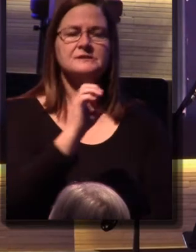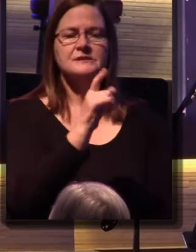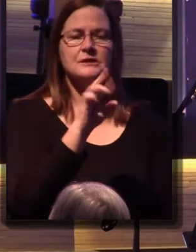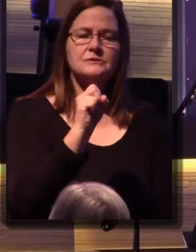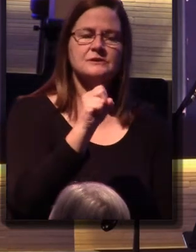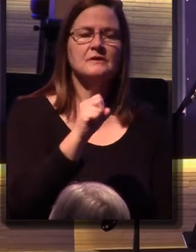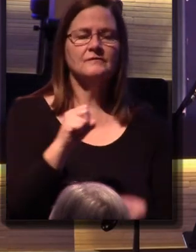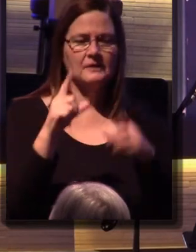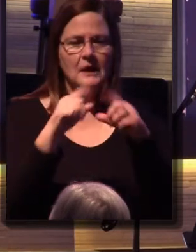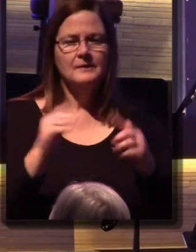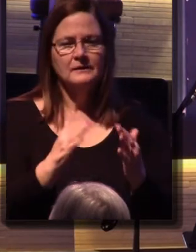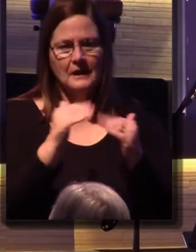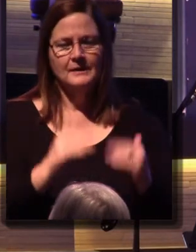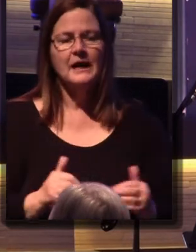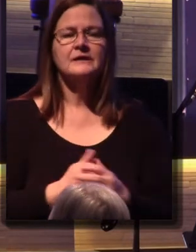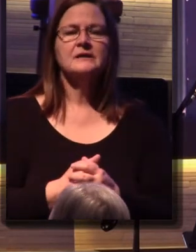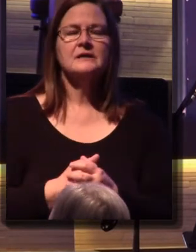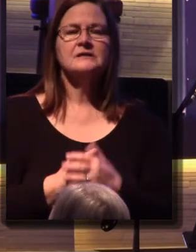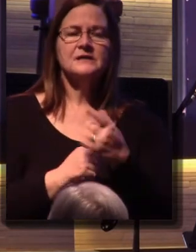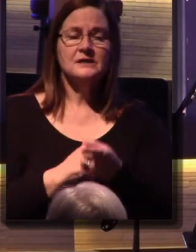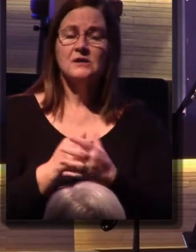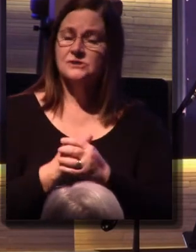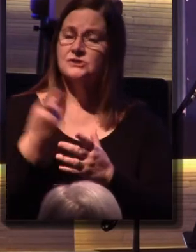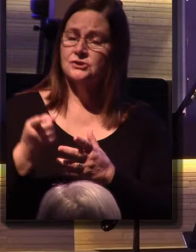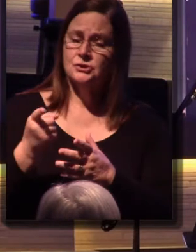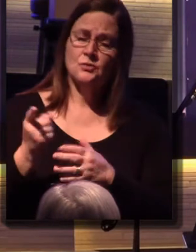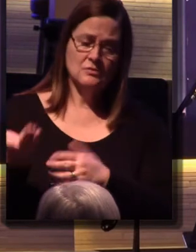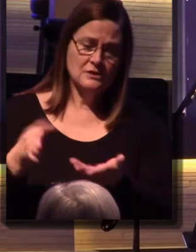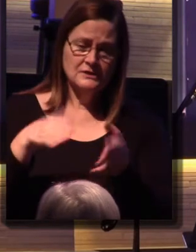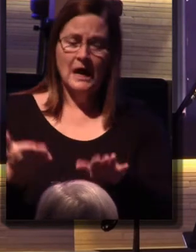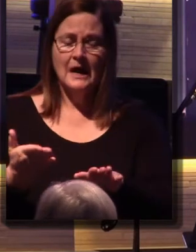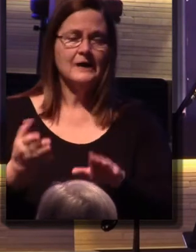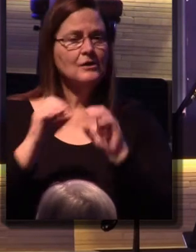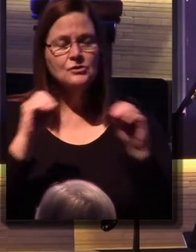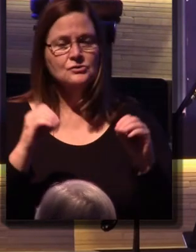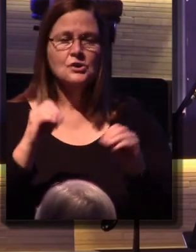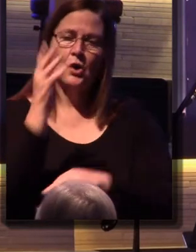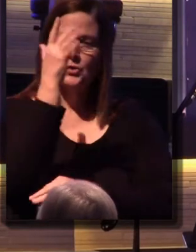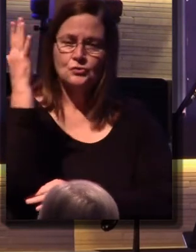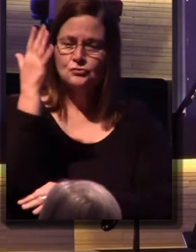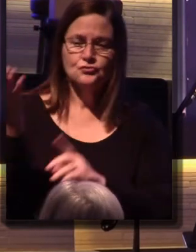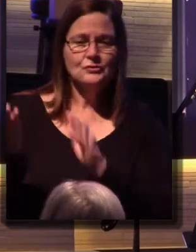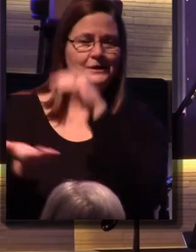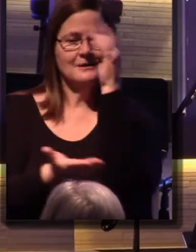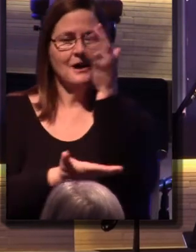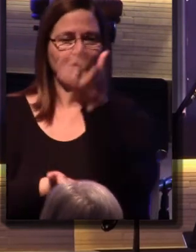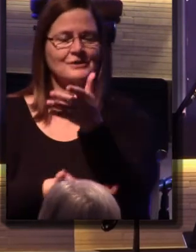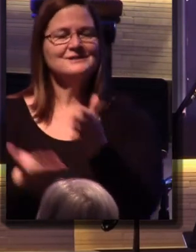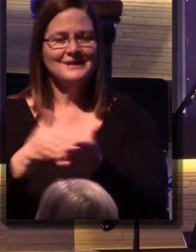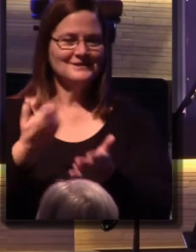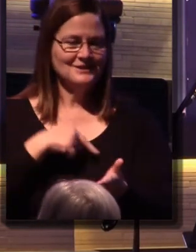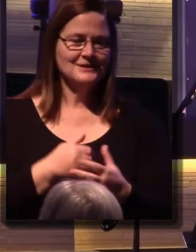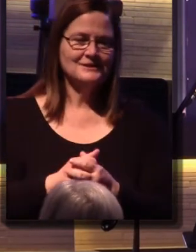and the cedars of Lebanon, saying, sing, since you were laid low, no tree cutter comes against us. All